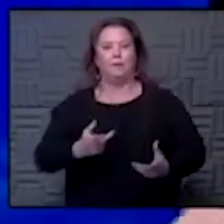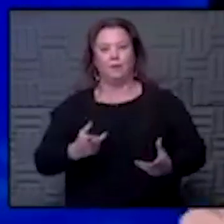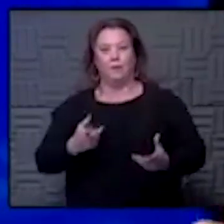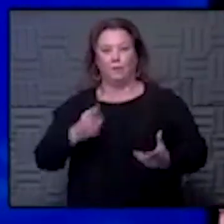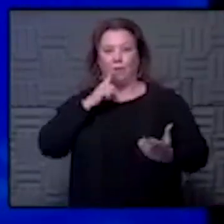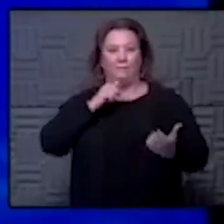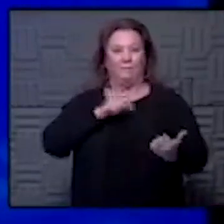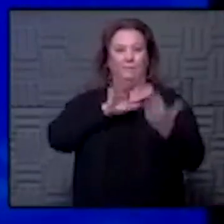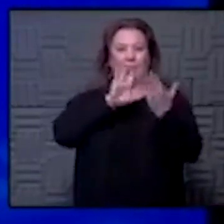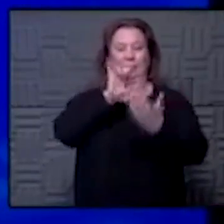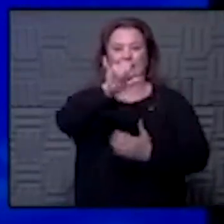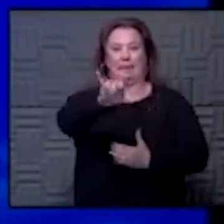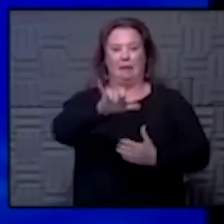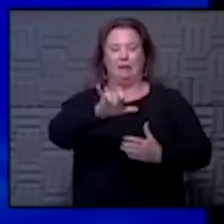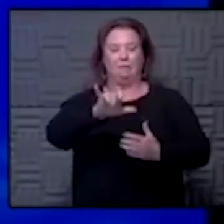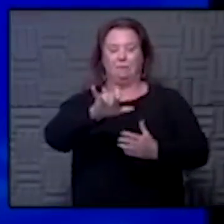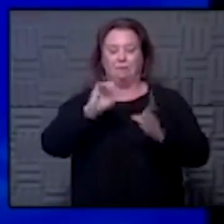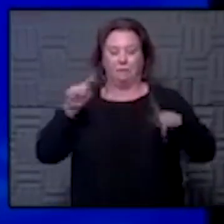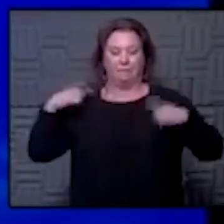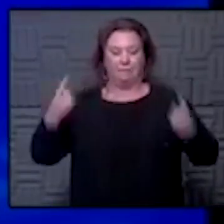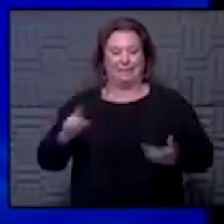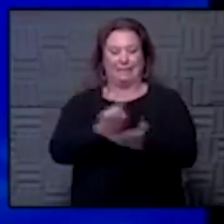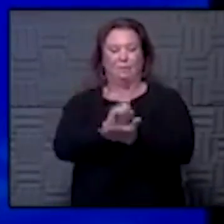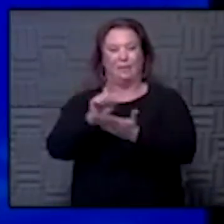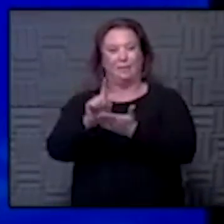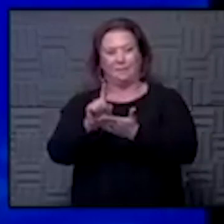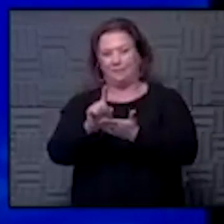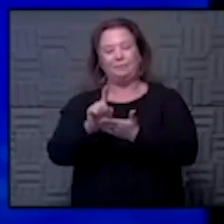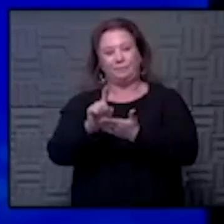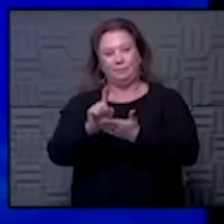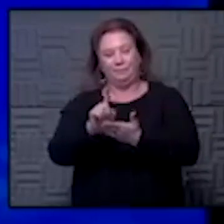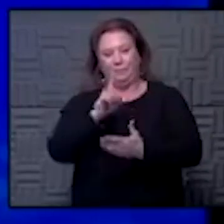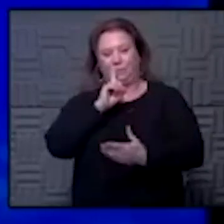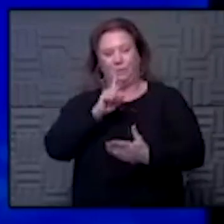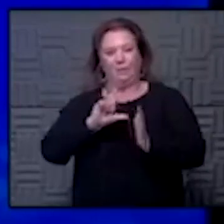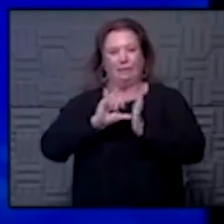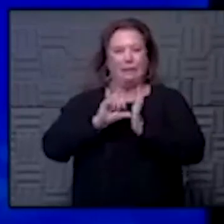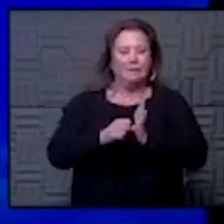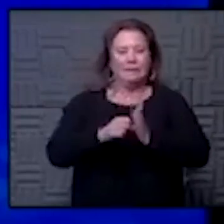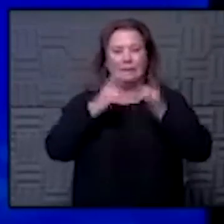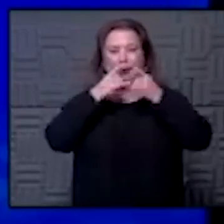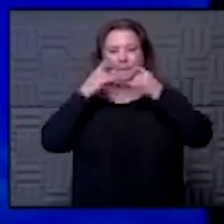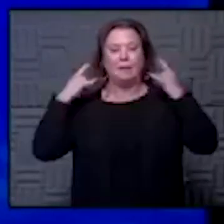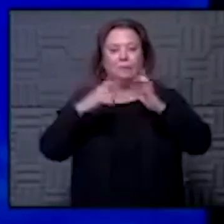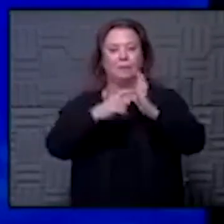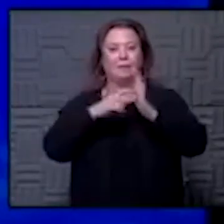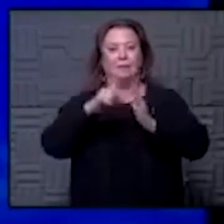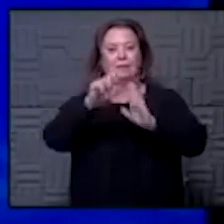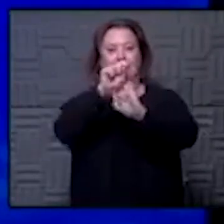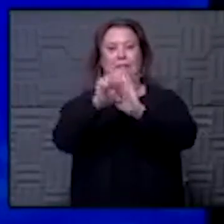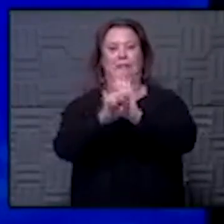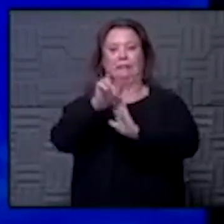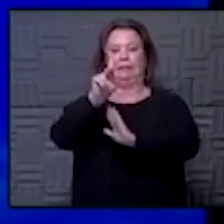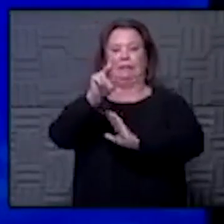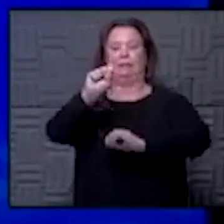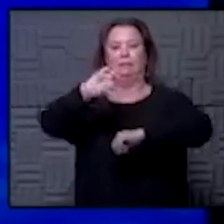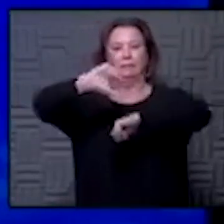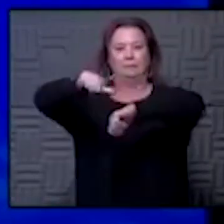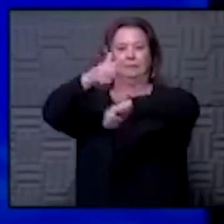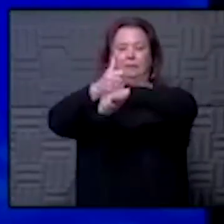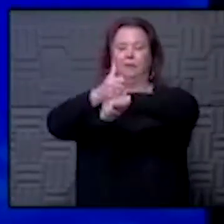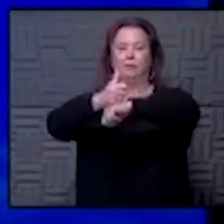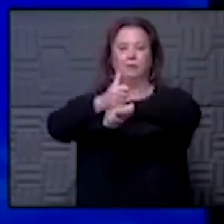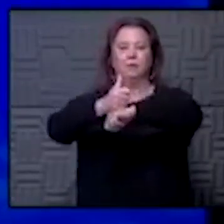pushed up against that barrier all week long. And so I'm all about, I think the mask mandate that the state of Kansas is putting into effect